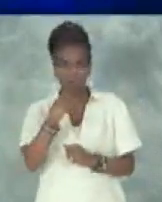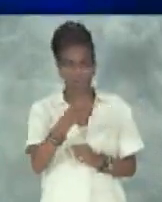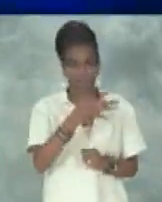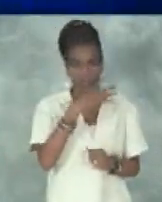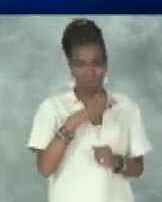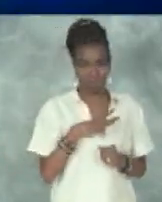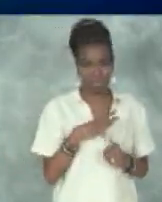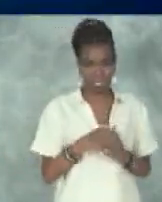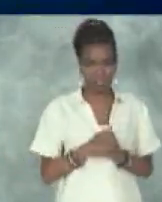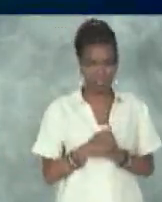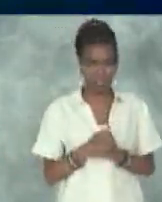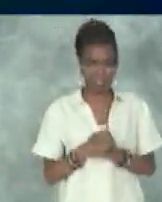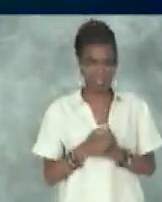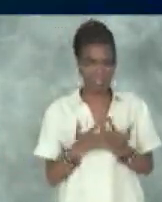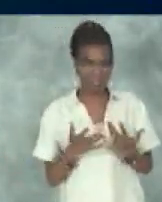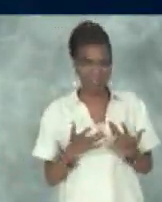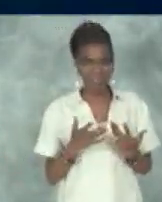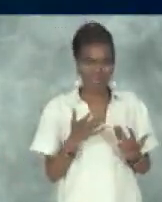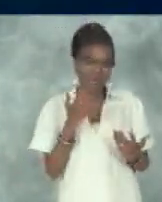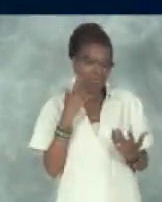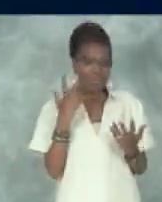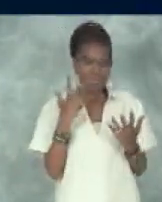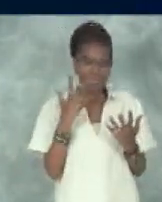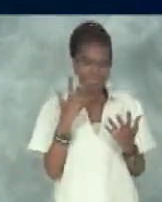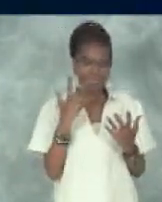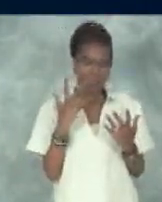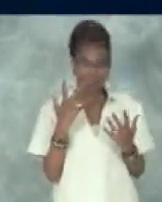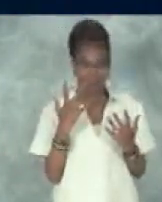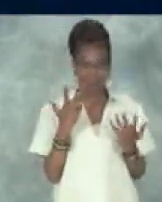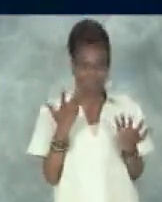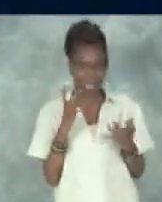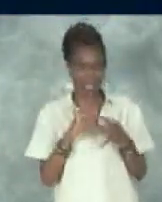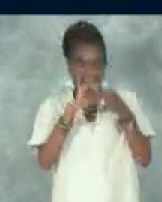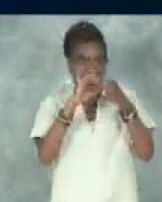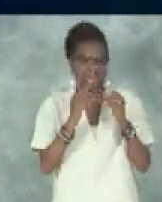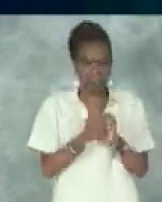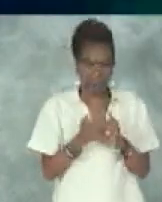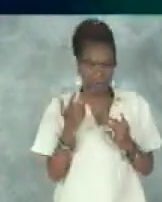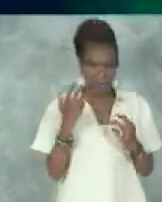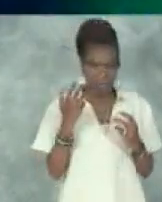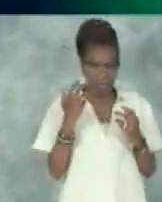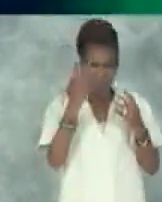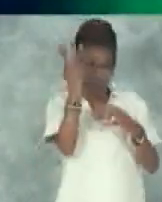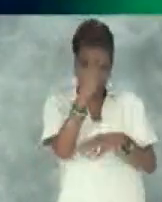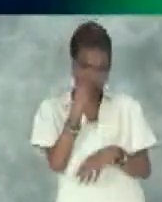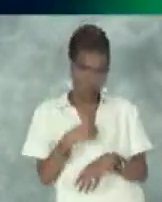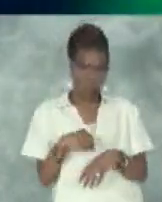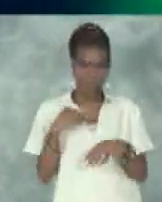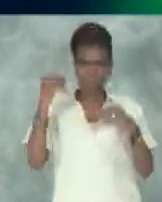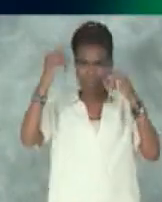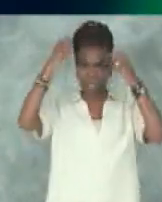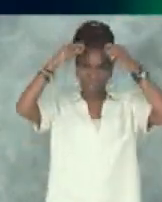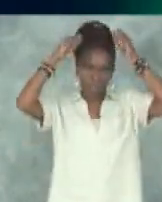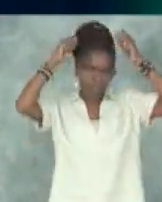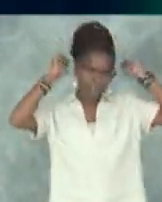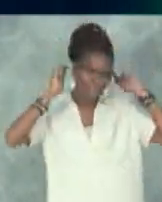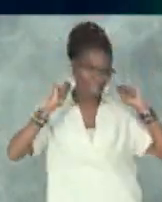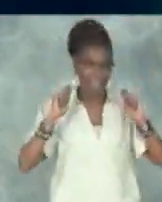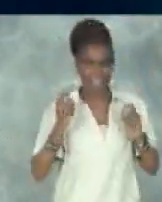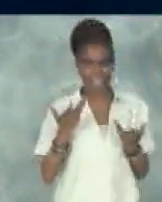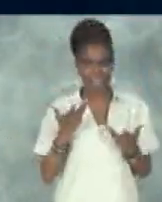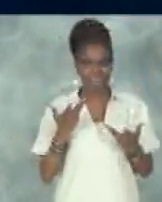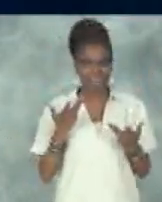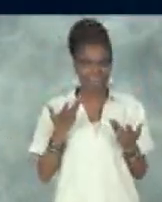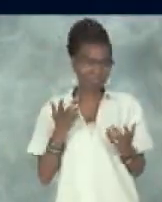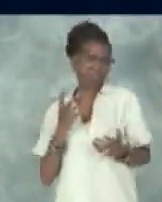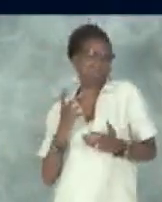beauty be that of the plaited hair and all the gold and the earrings, and then the general discussion of moderation